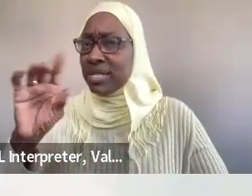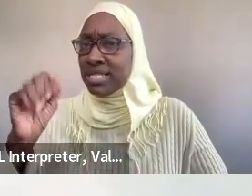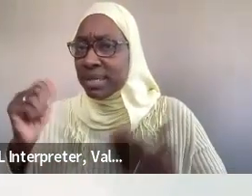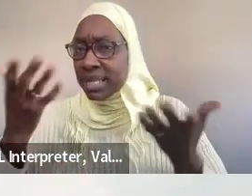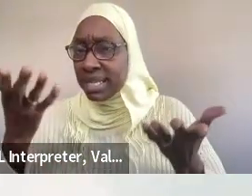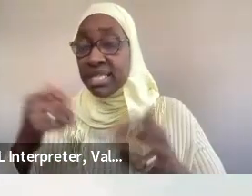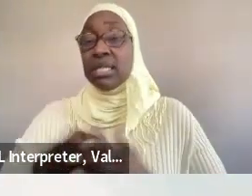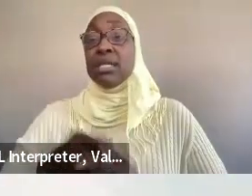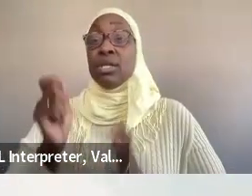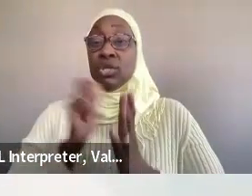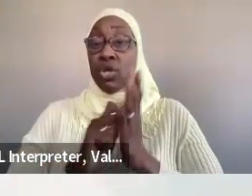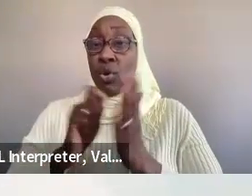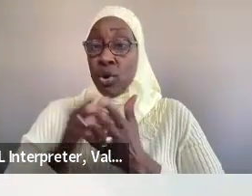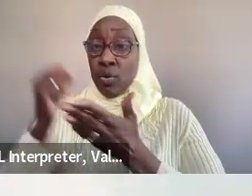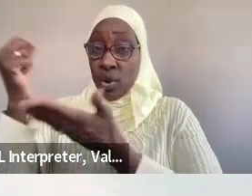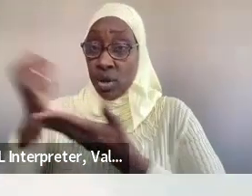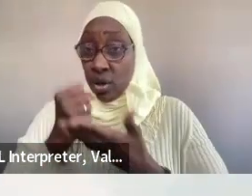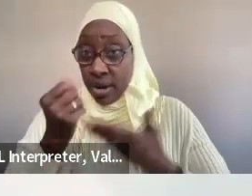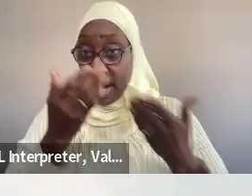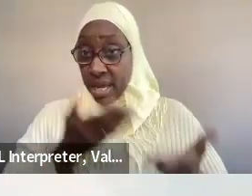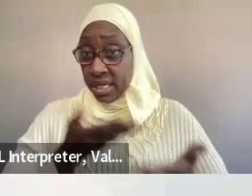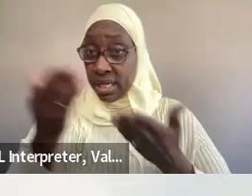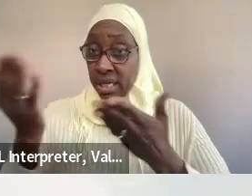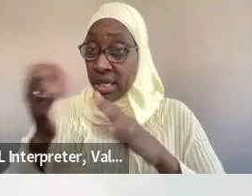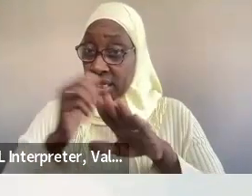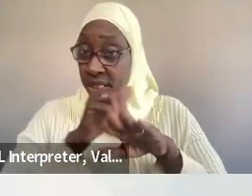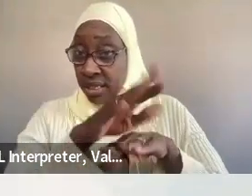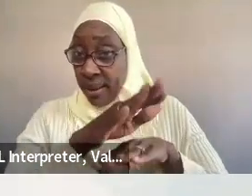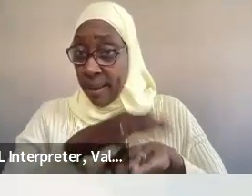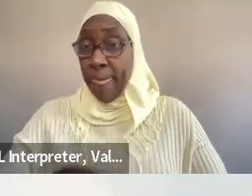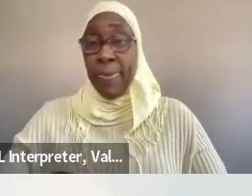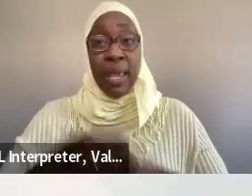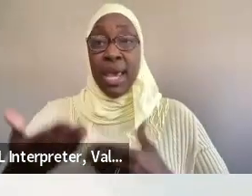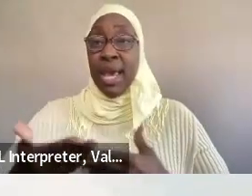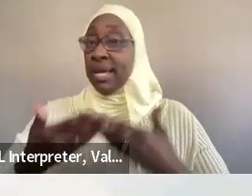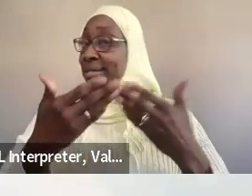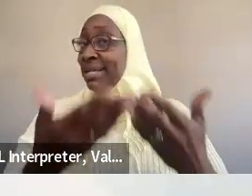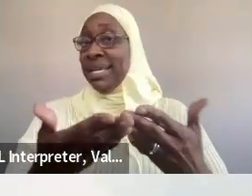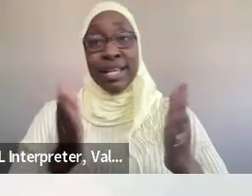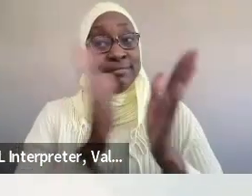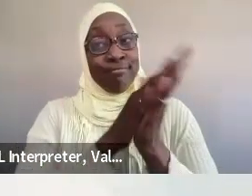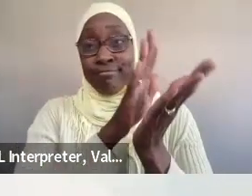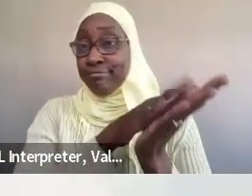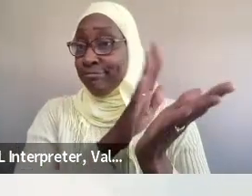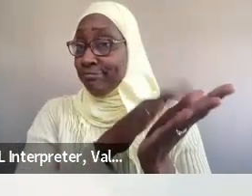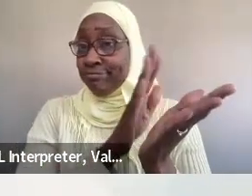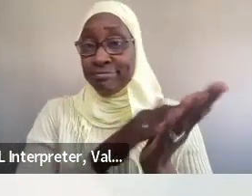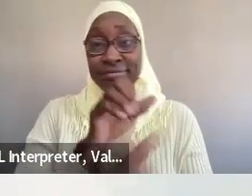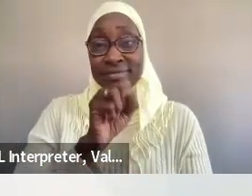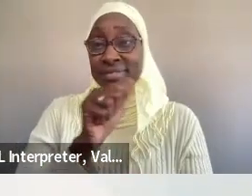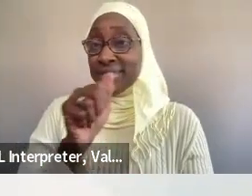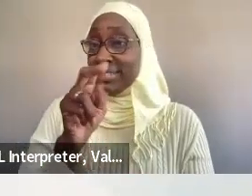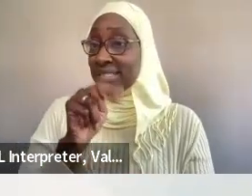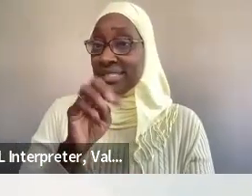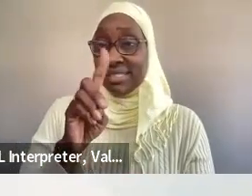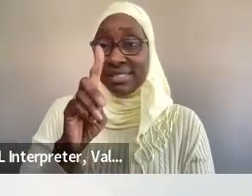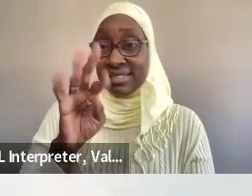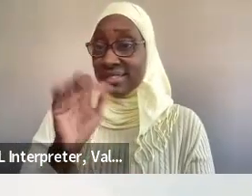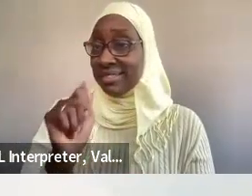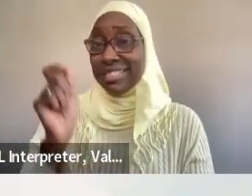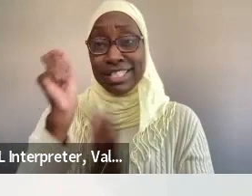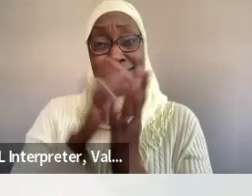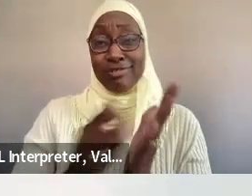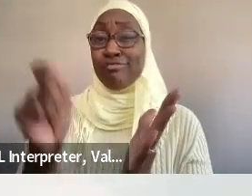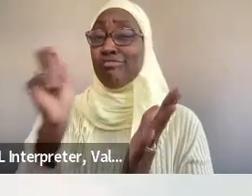we wrote a grant, we submitted it. I have to give props to Sandra. She did a lot of the writing. But submitted